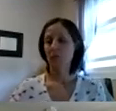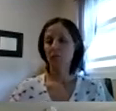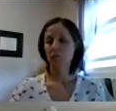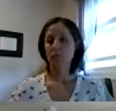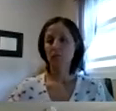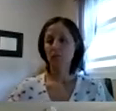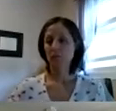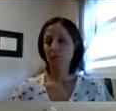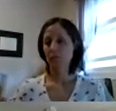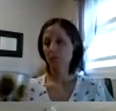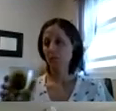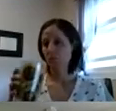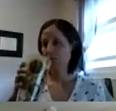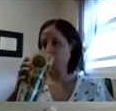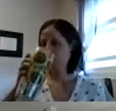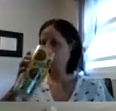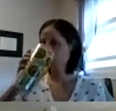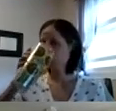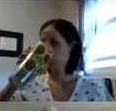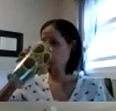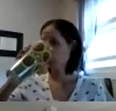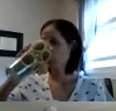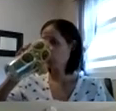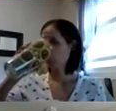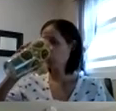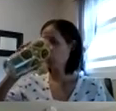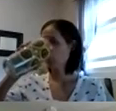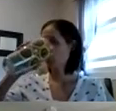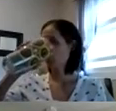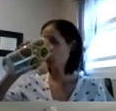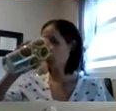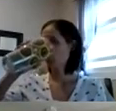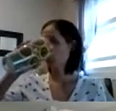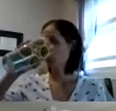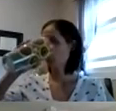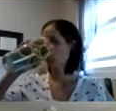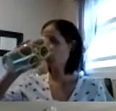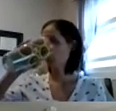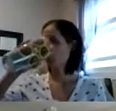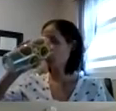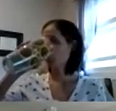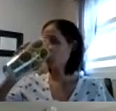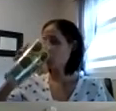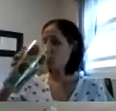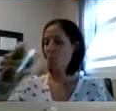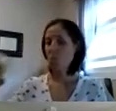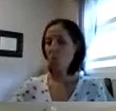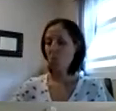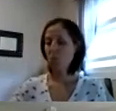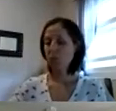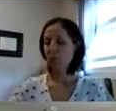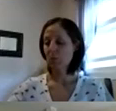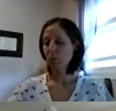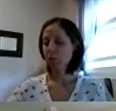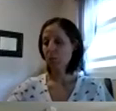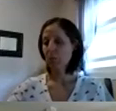then significant loss of revenue. So no single organization needs to have experienced all of these hardships by any